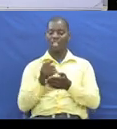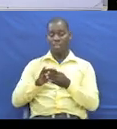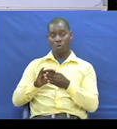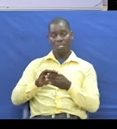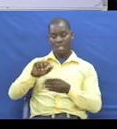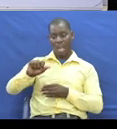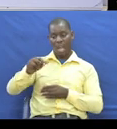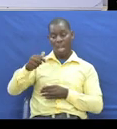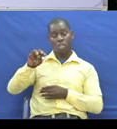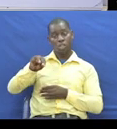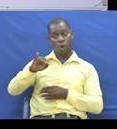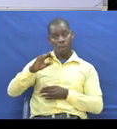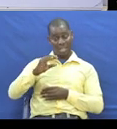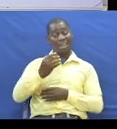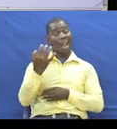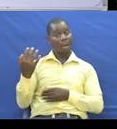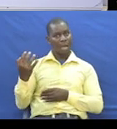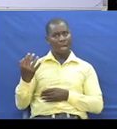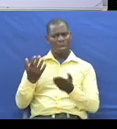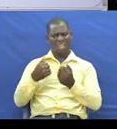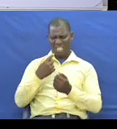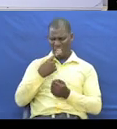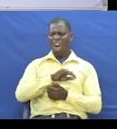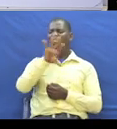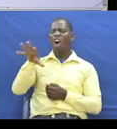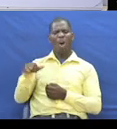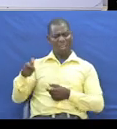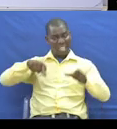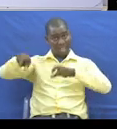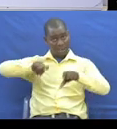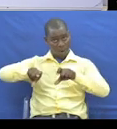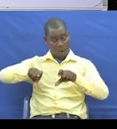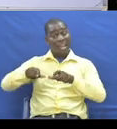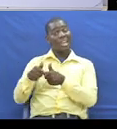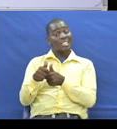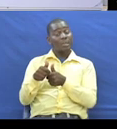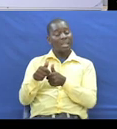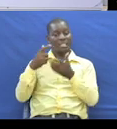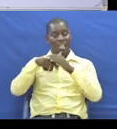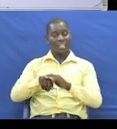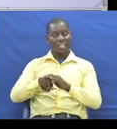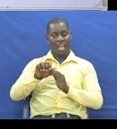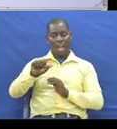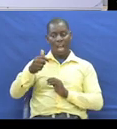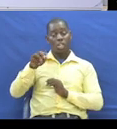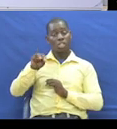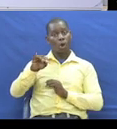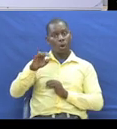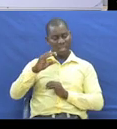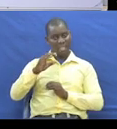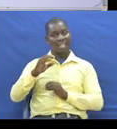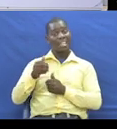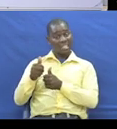to the atomic number. Now, the atomic number, we say that all chemical properties of an atom depends to the atomic number of